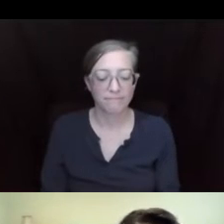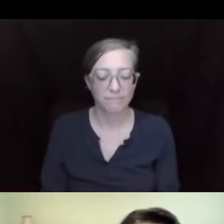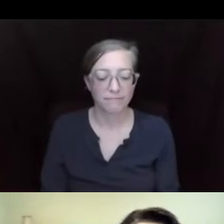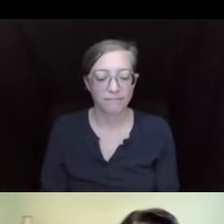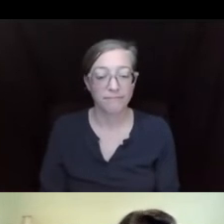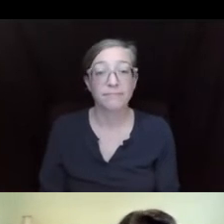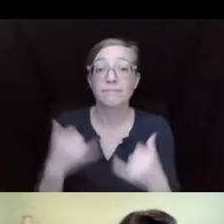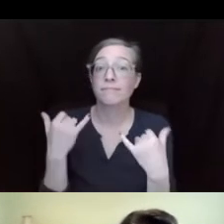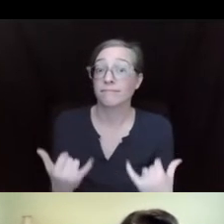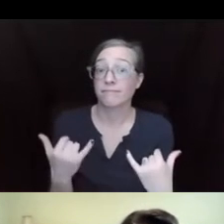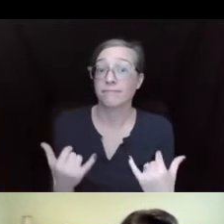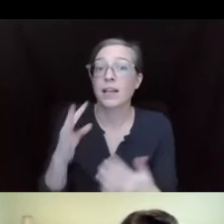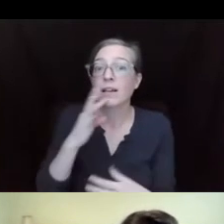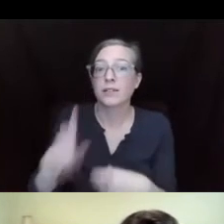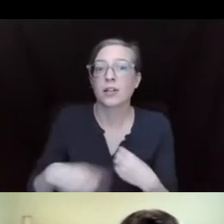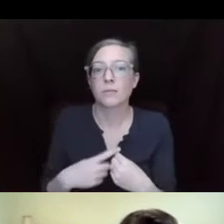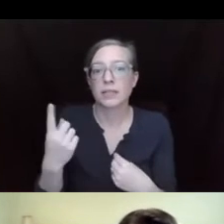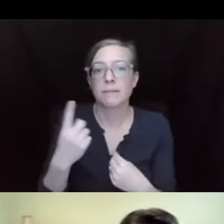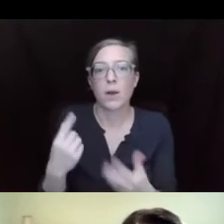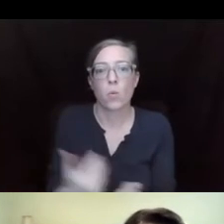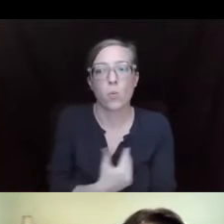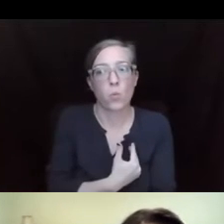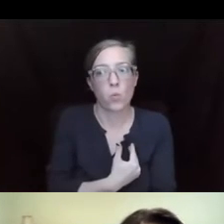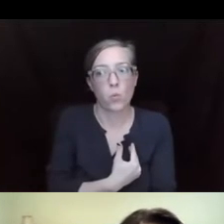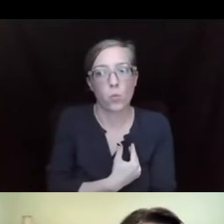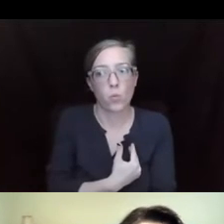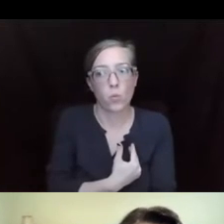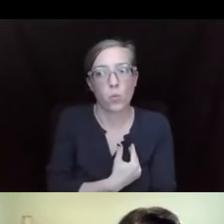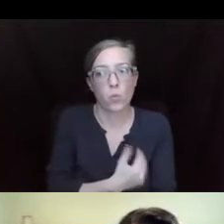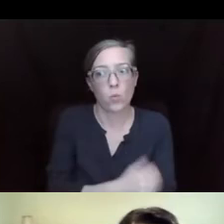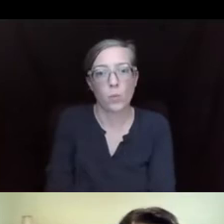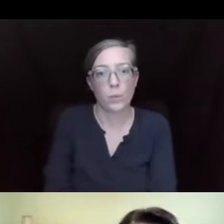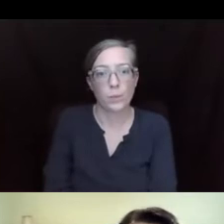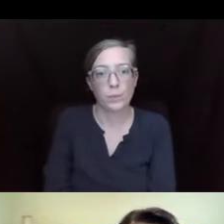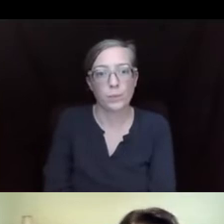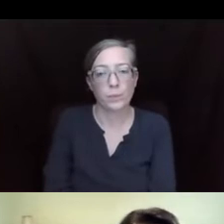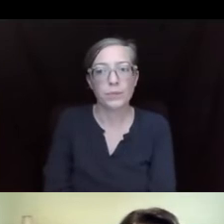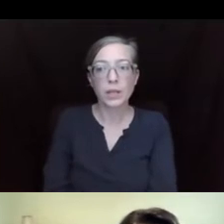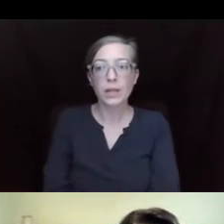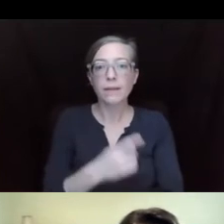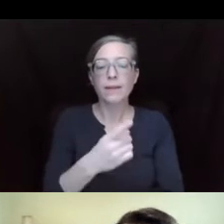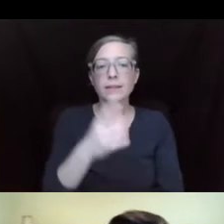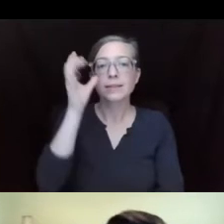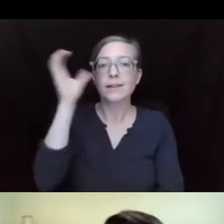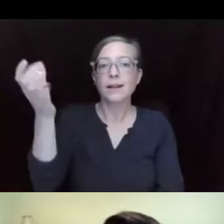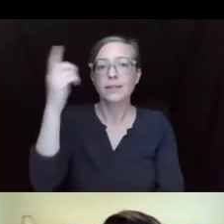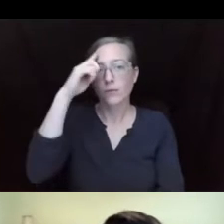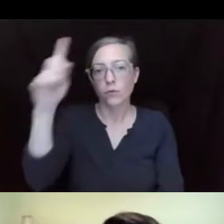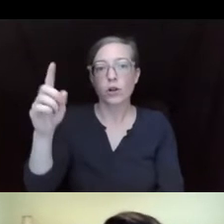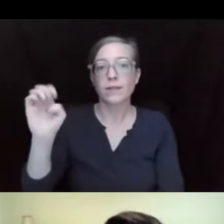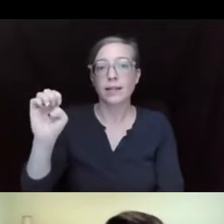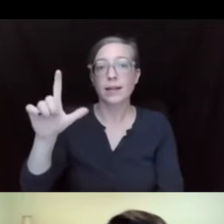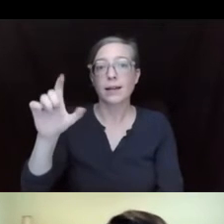new. Actually, this concept of the electrokinetic equilibrium condition,